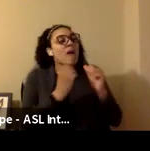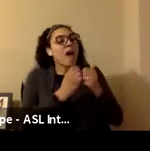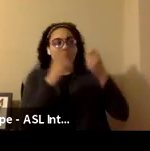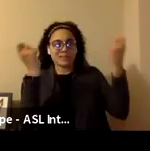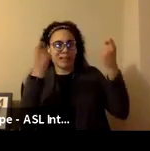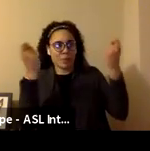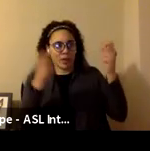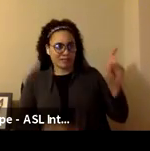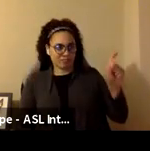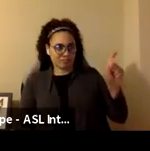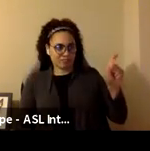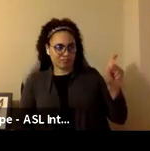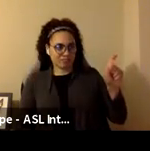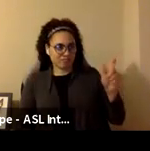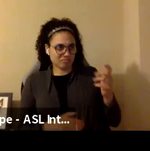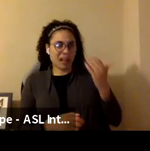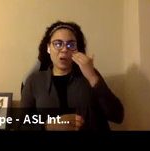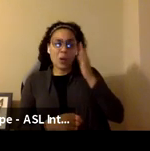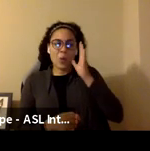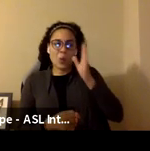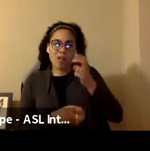big, and I know it's going to be hard.